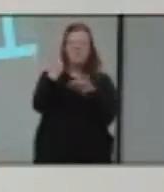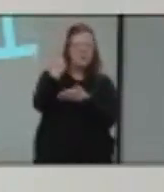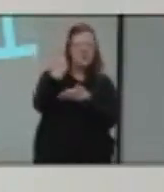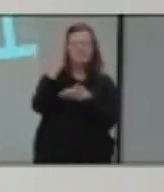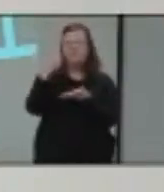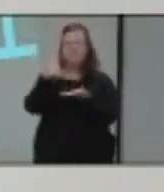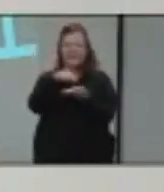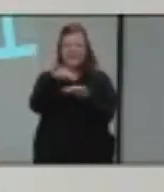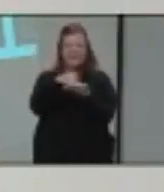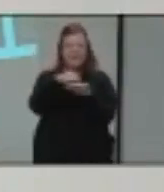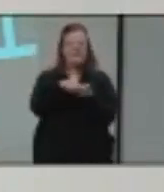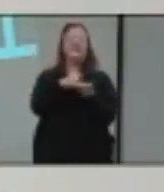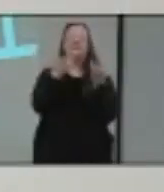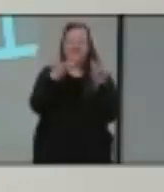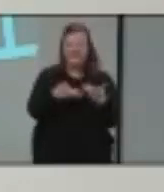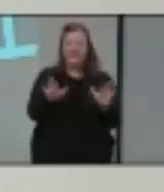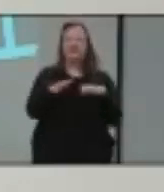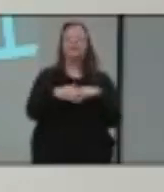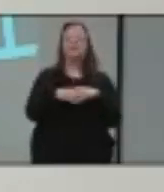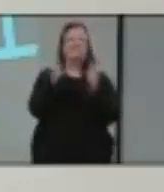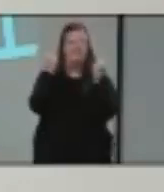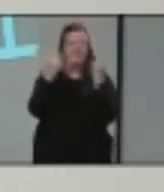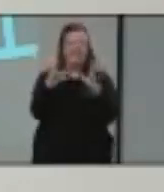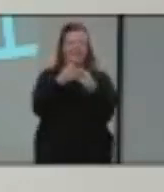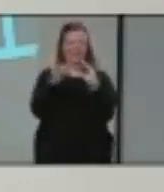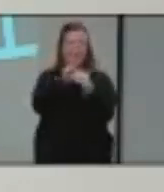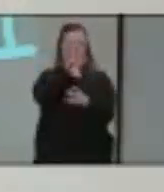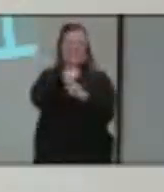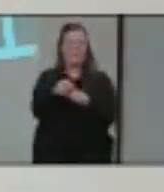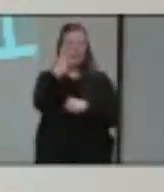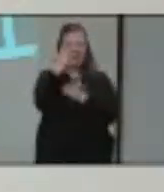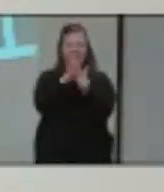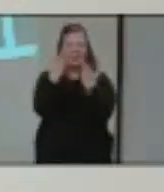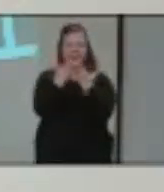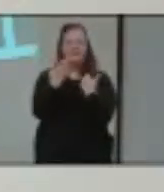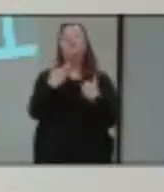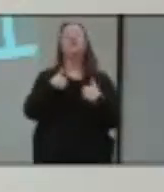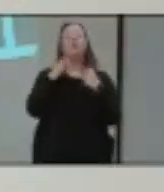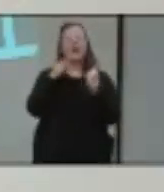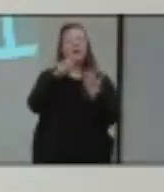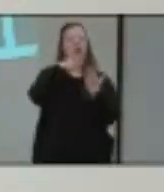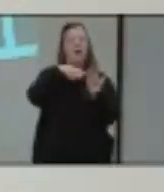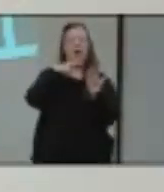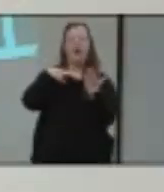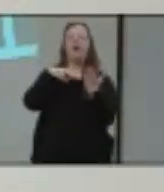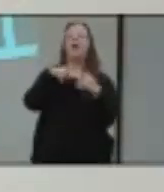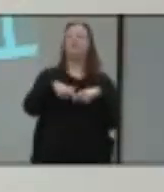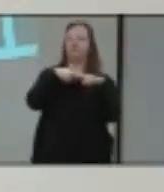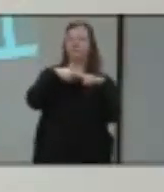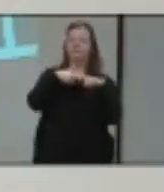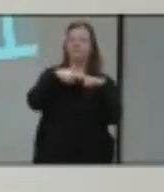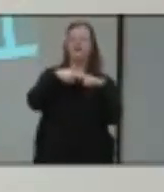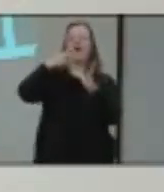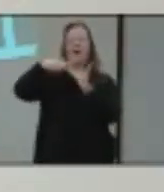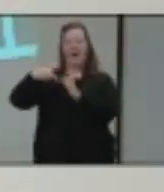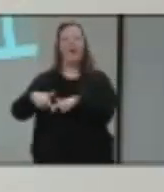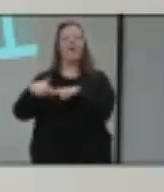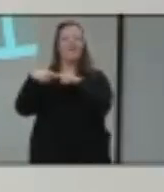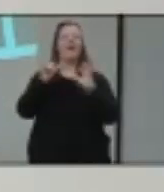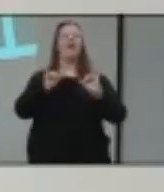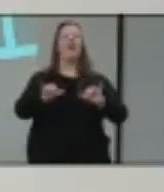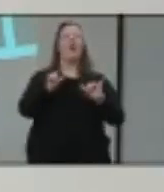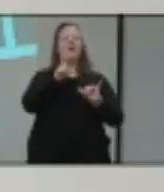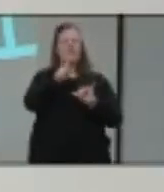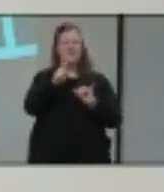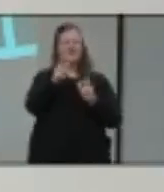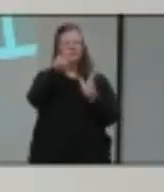then you're done. And then you read the next story, and then the next. And for me, that was so digestible and a way for me to really access